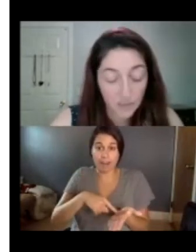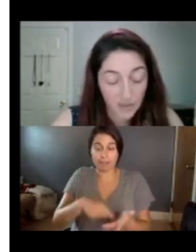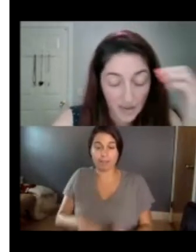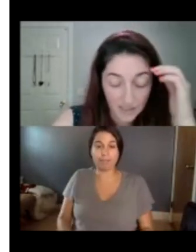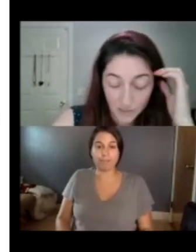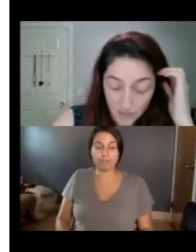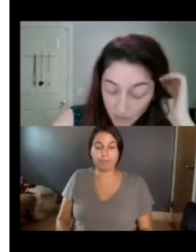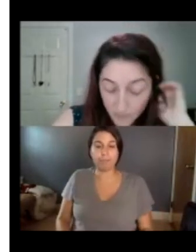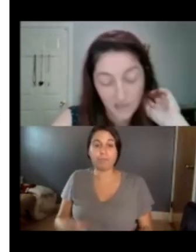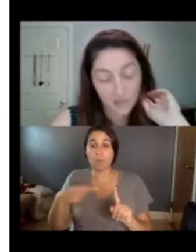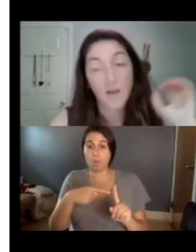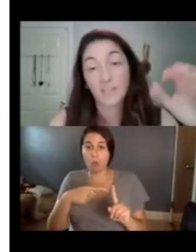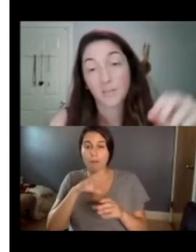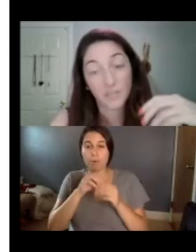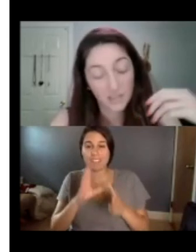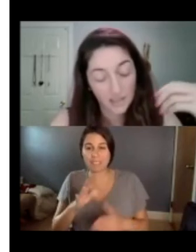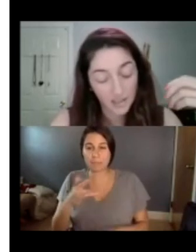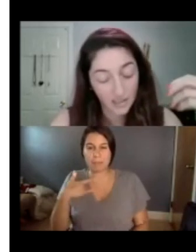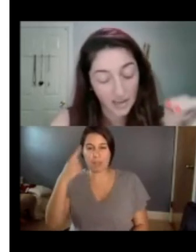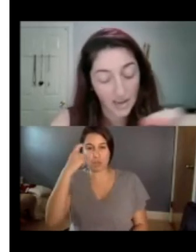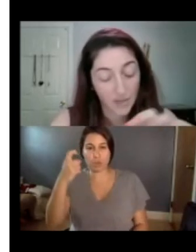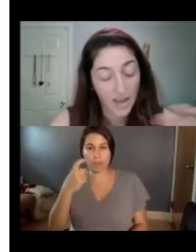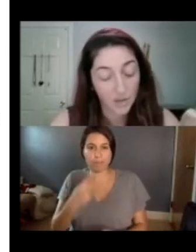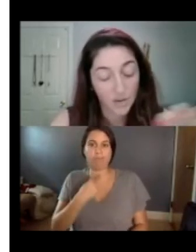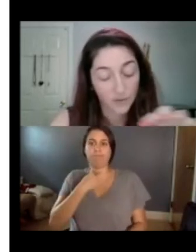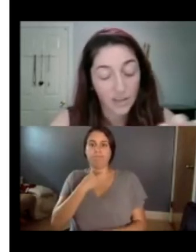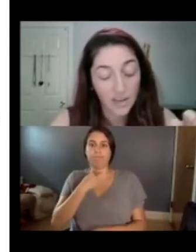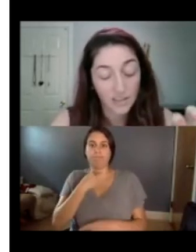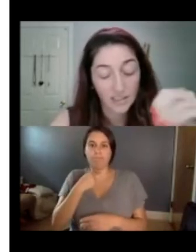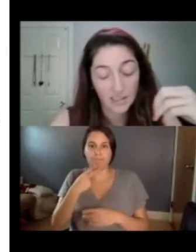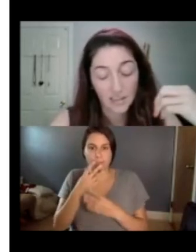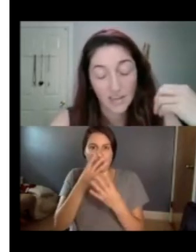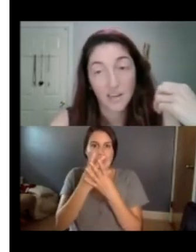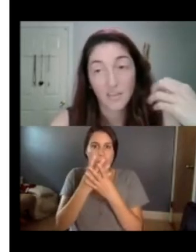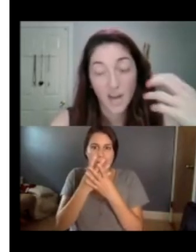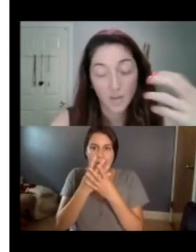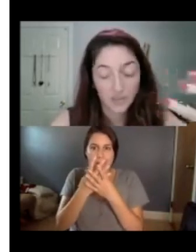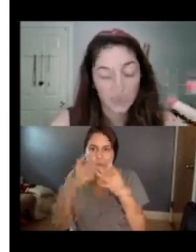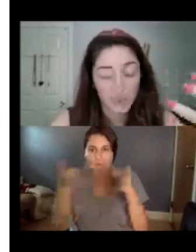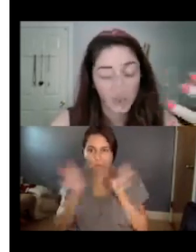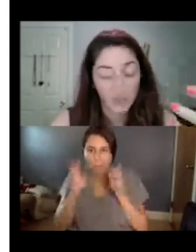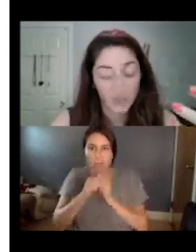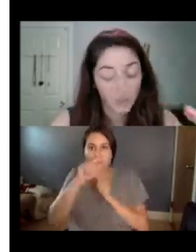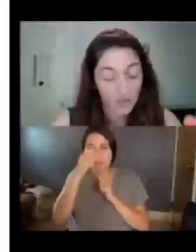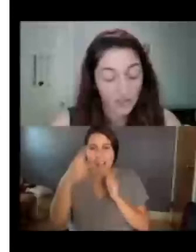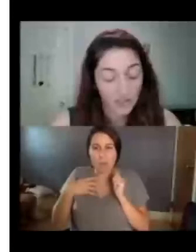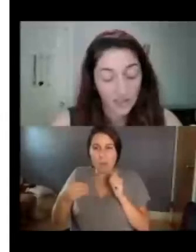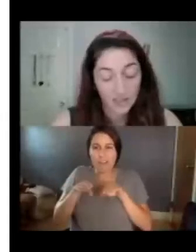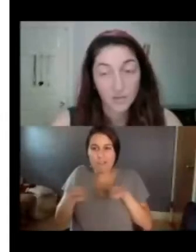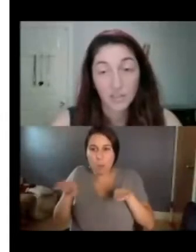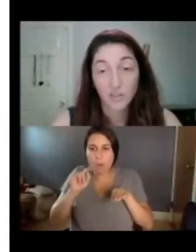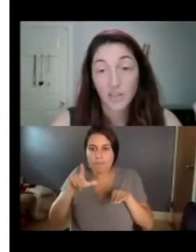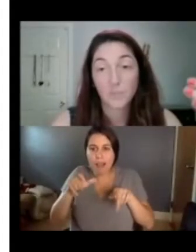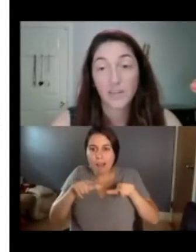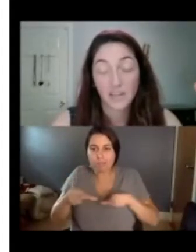this participant has a dream of being trapped in a prison cell that had black and white floor tiles. And on the opposite wall, there was a door